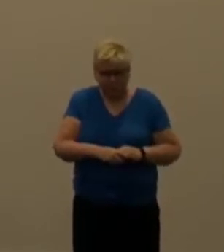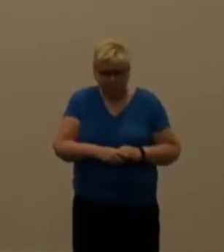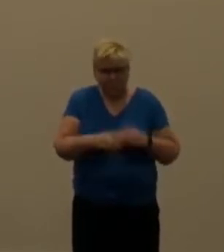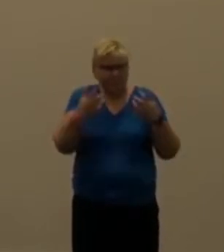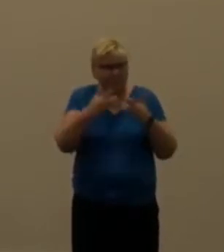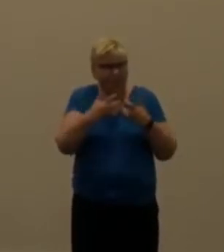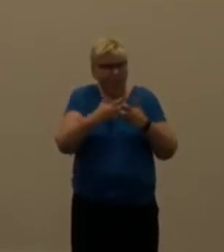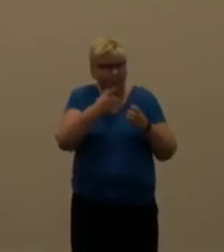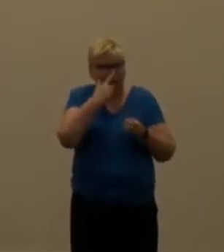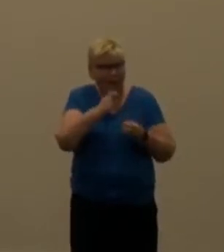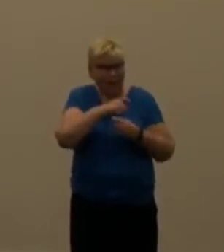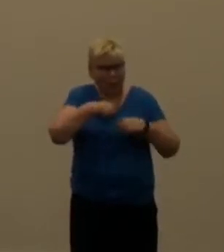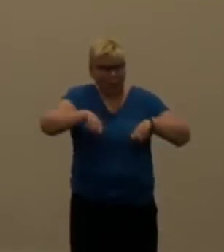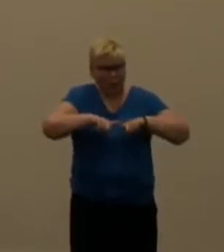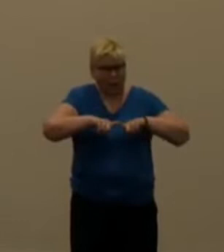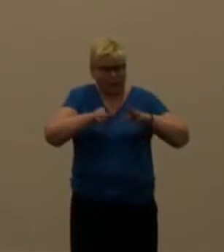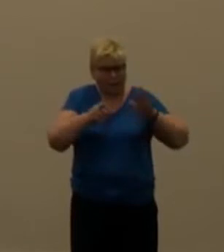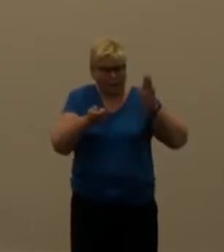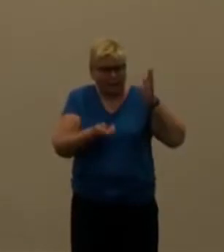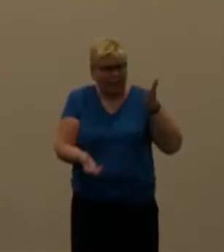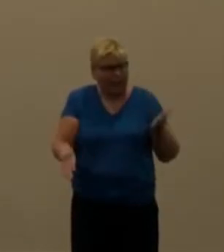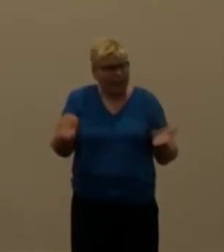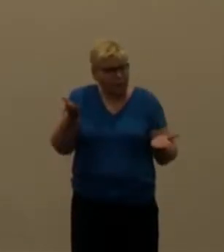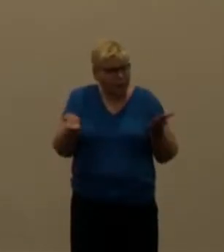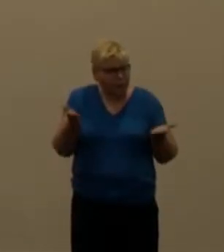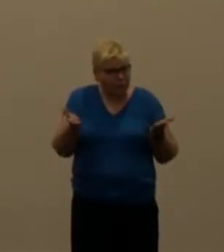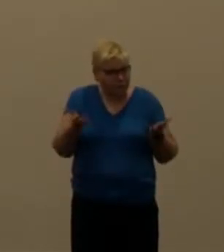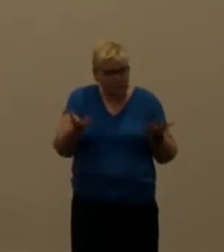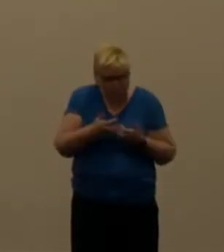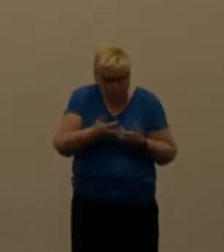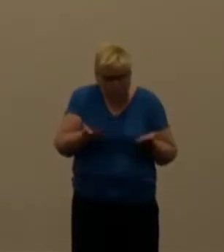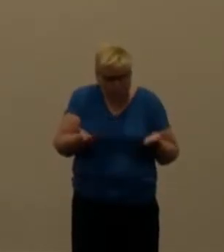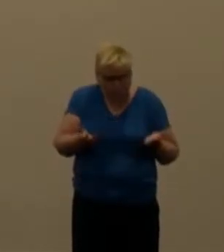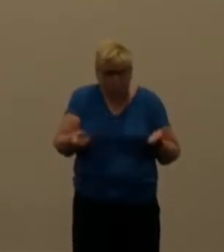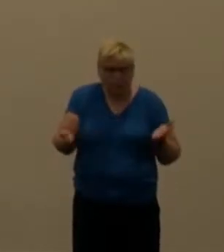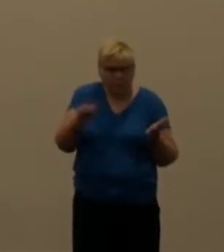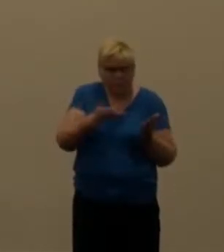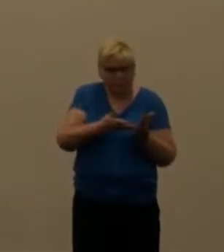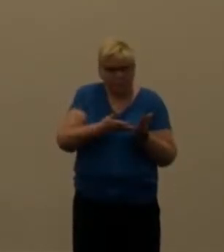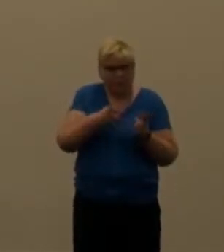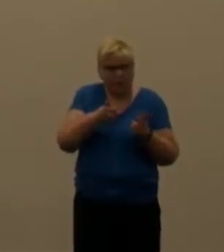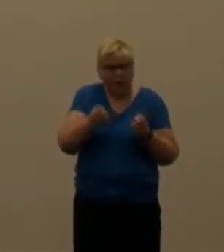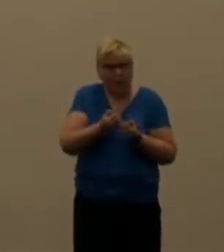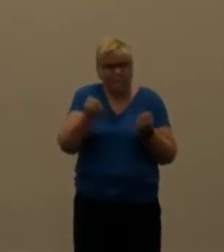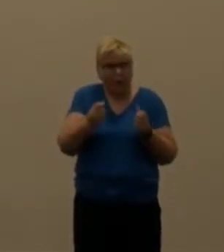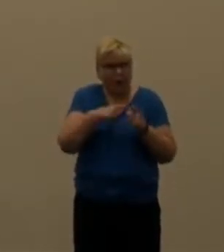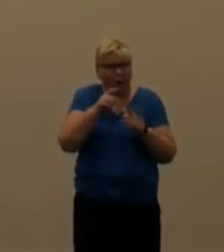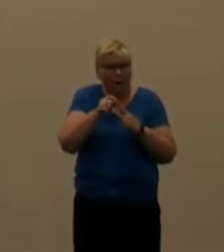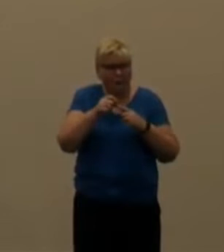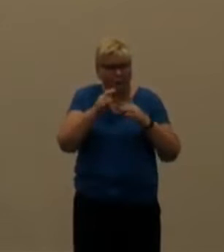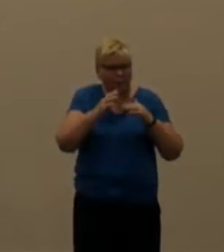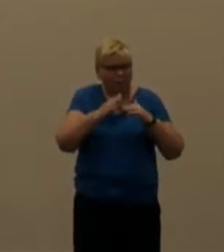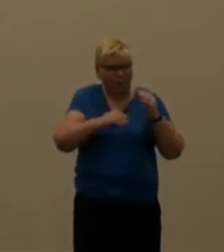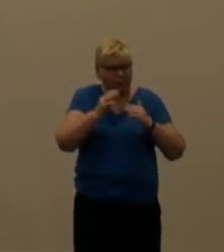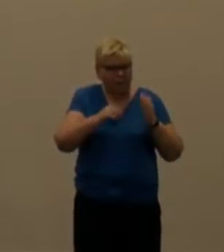leverage this in the Power Platform environment? Is with something called the Power Apps build tools. So it's